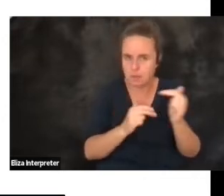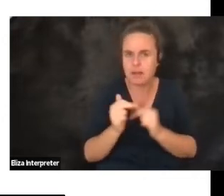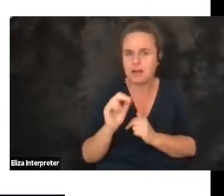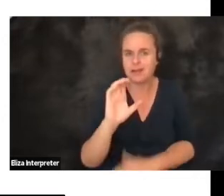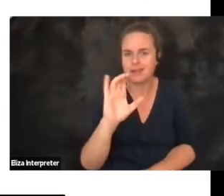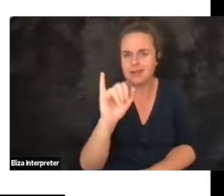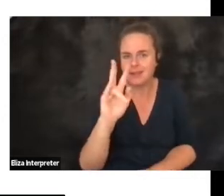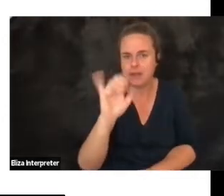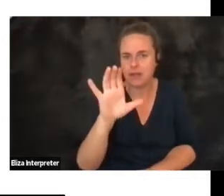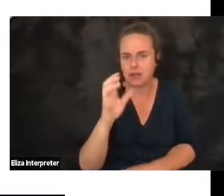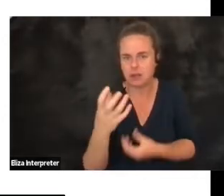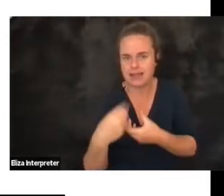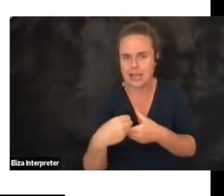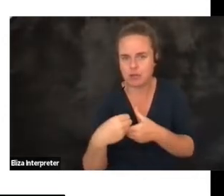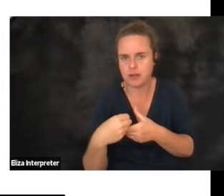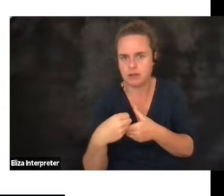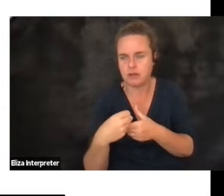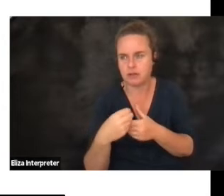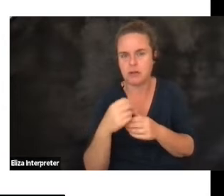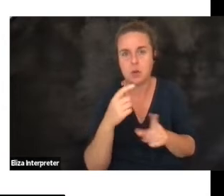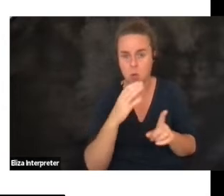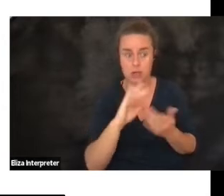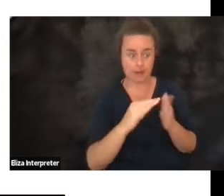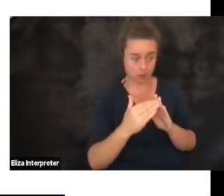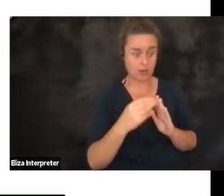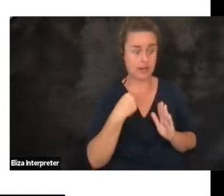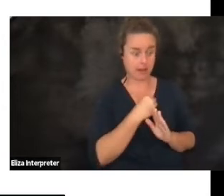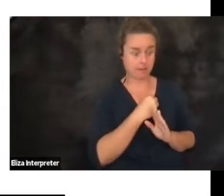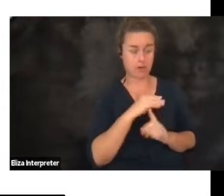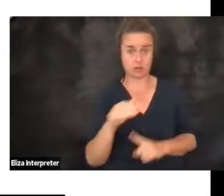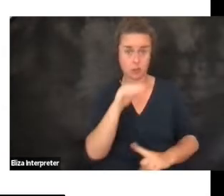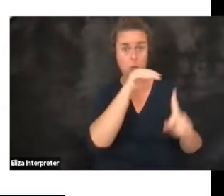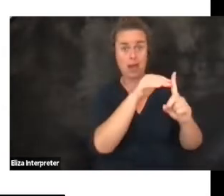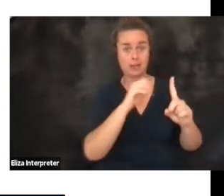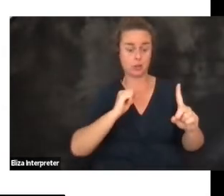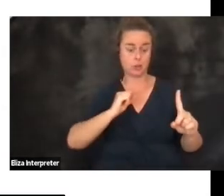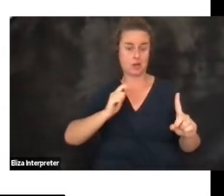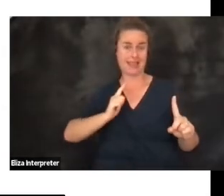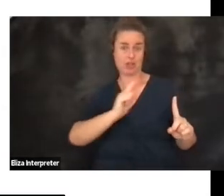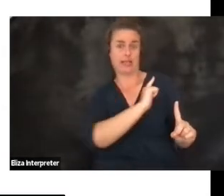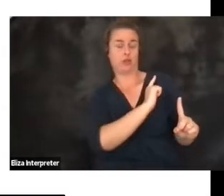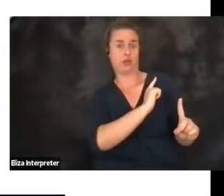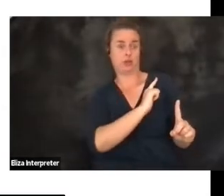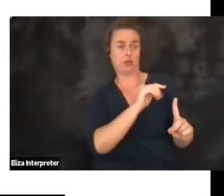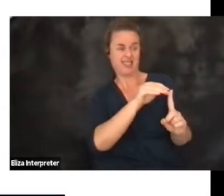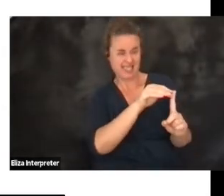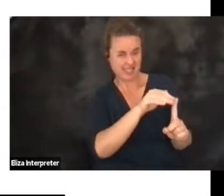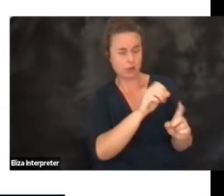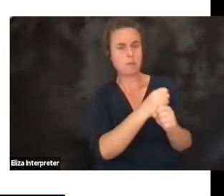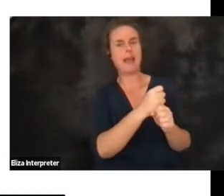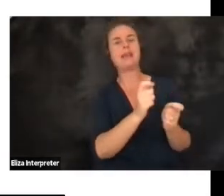were community members who went to the legislature and asked the legislature to make a change